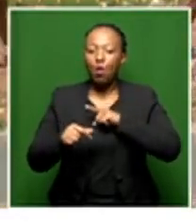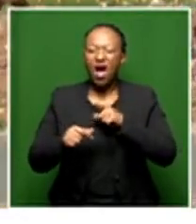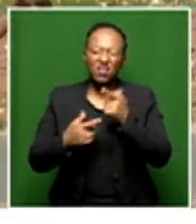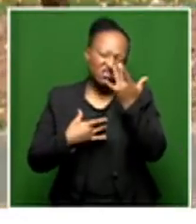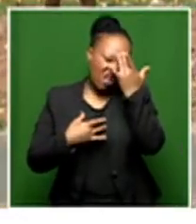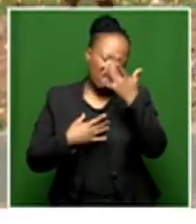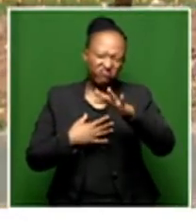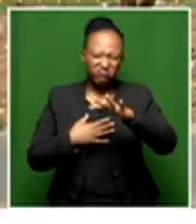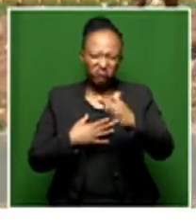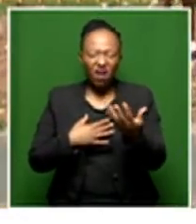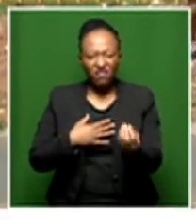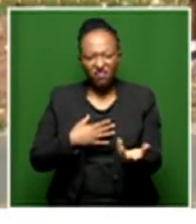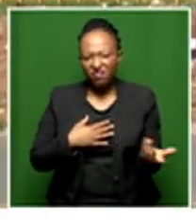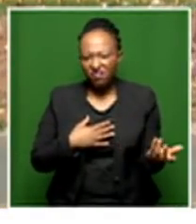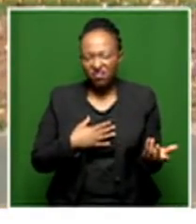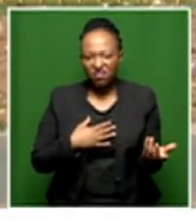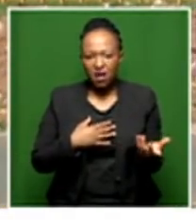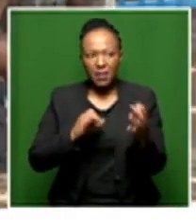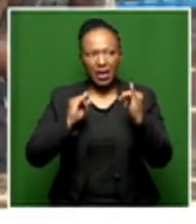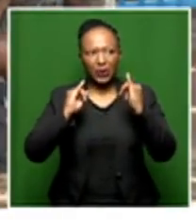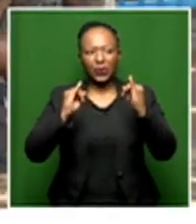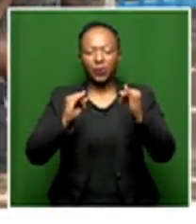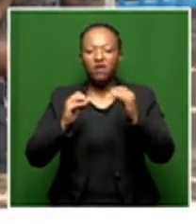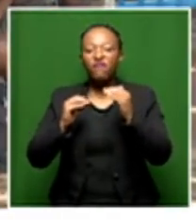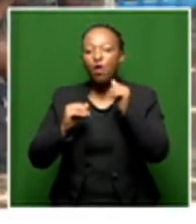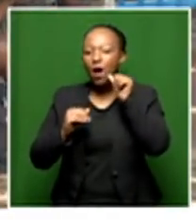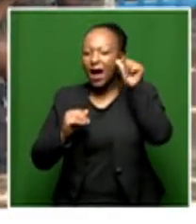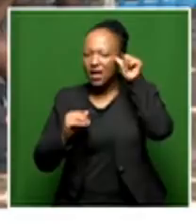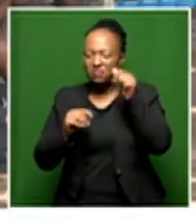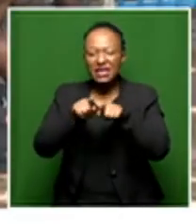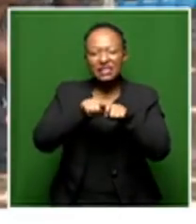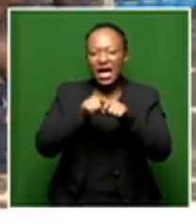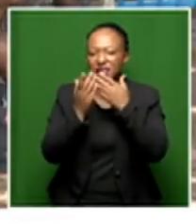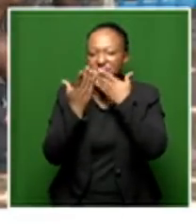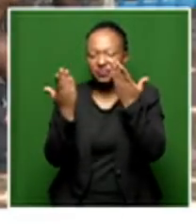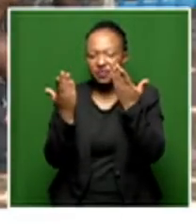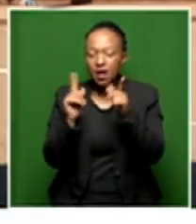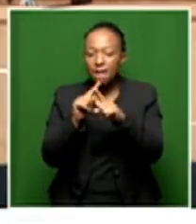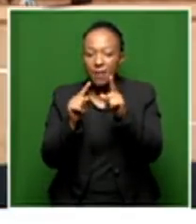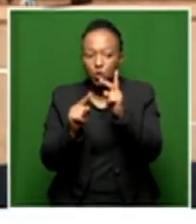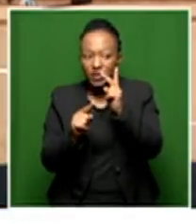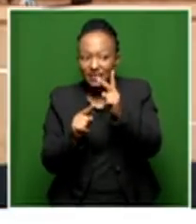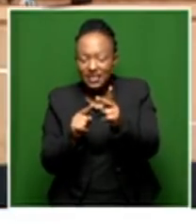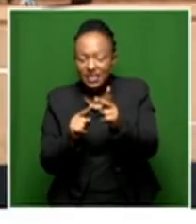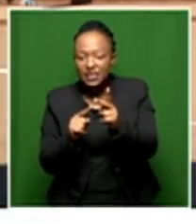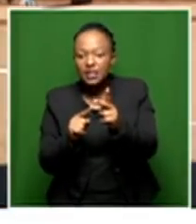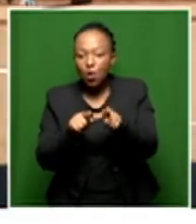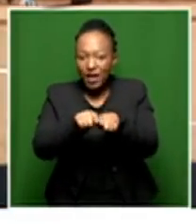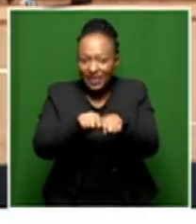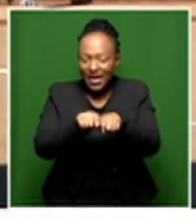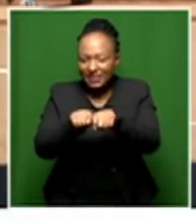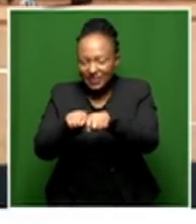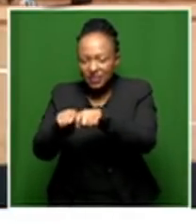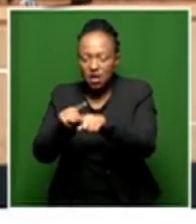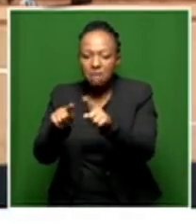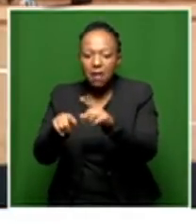mild and not as severe as in adults, they may not get tested. So what we are seeing may be an artifact of testing, that we're